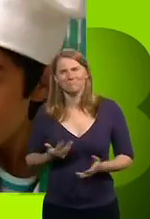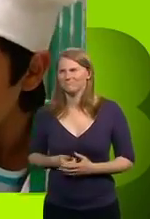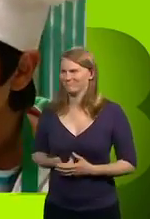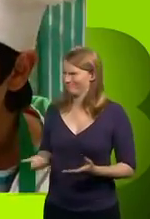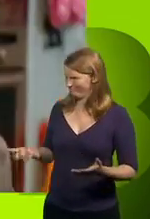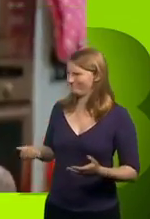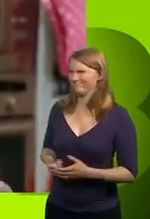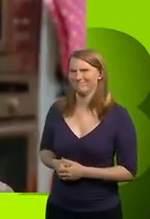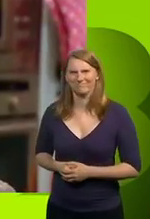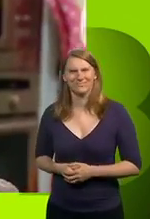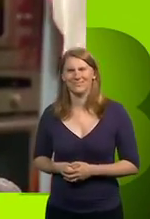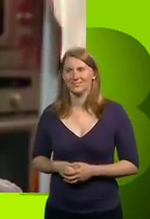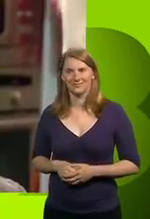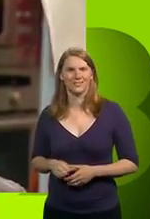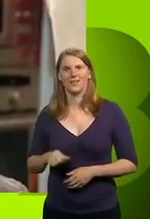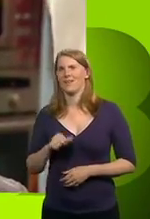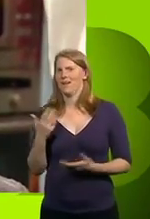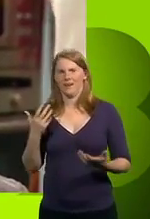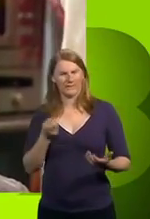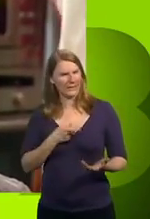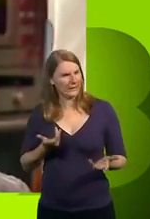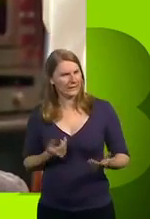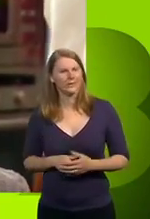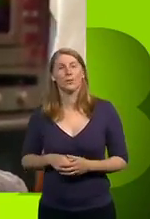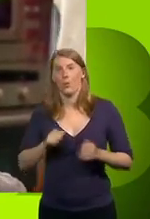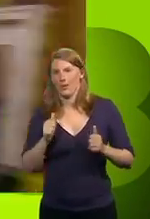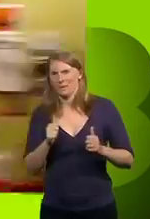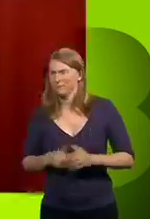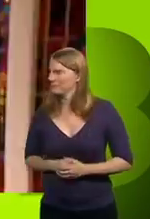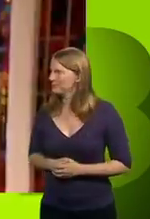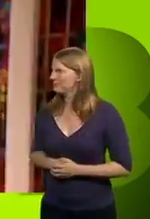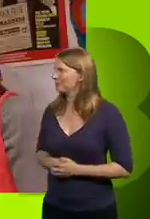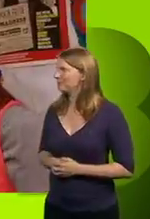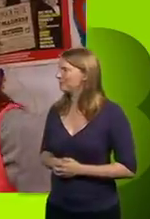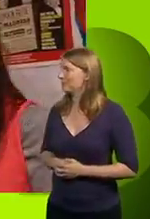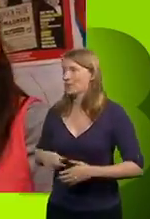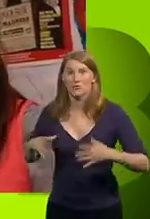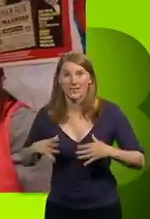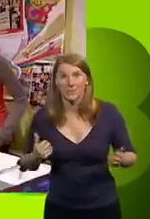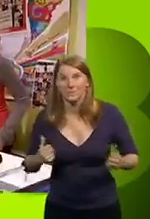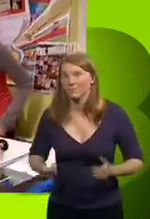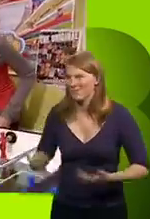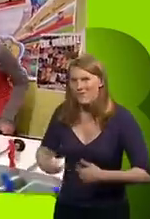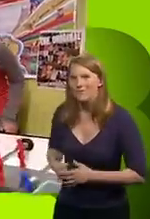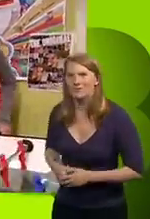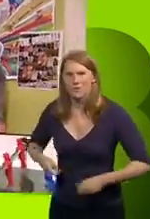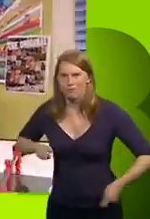It works. Don't know what all the fuss is about. This cooking lark is easy. Ready? Bring it on.